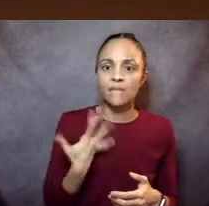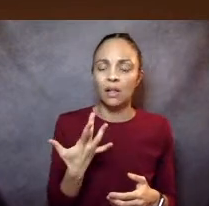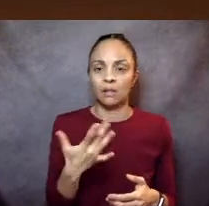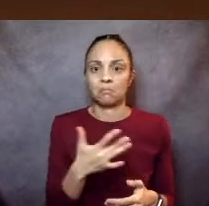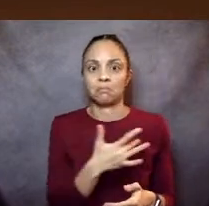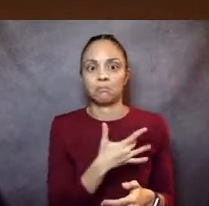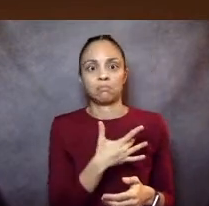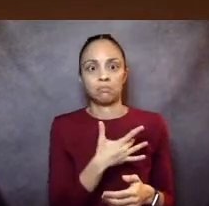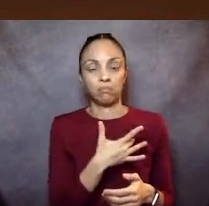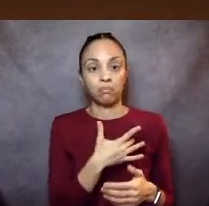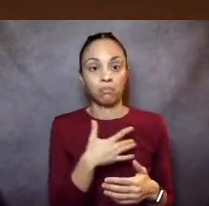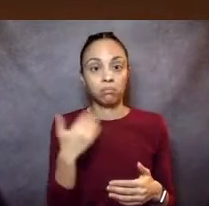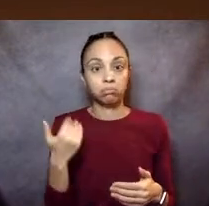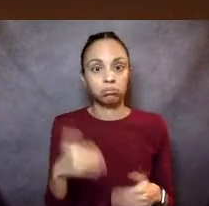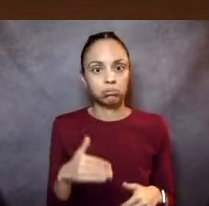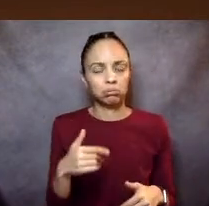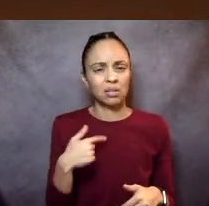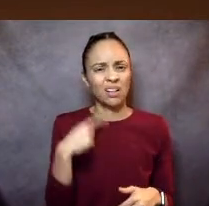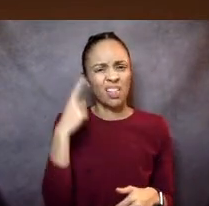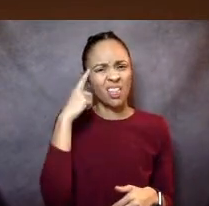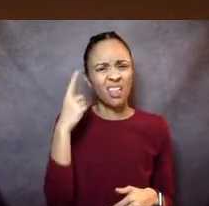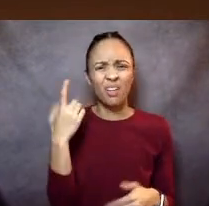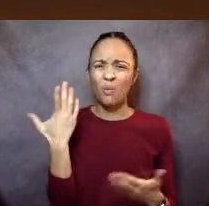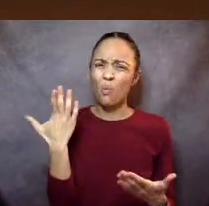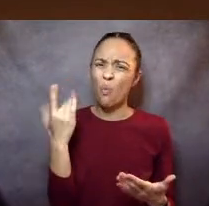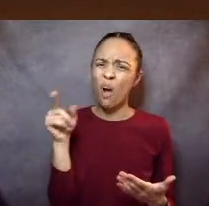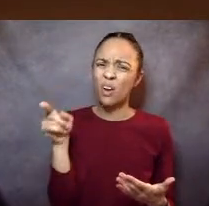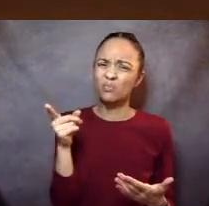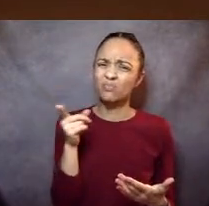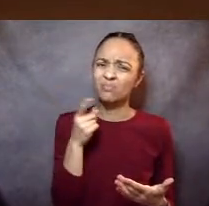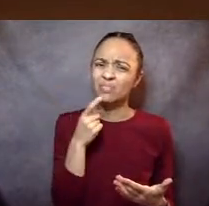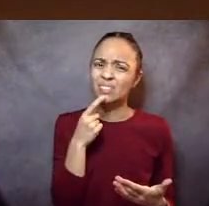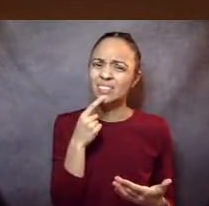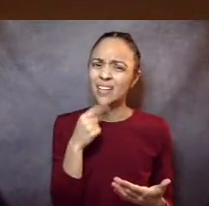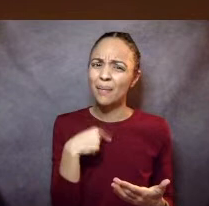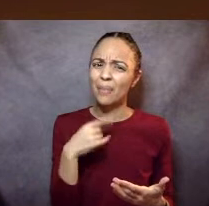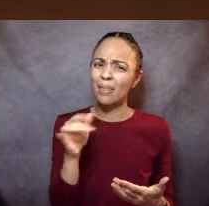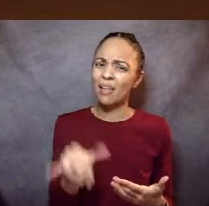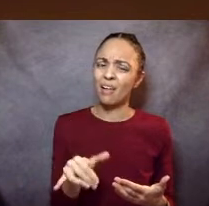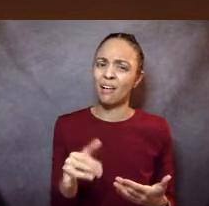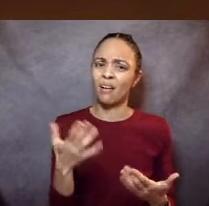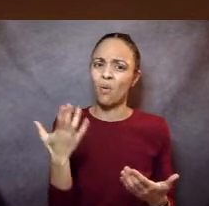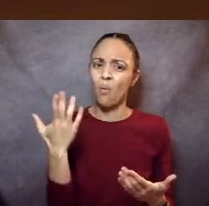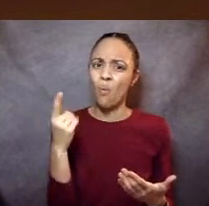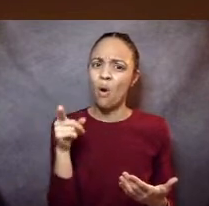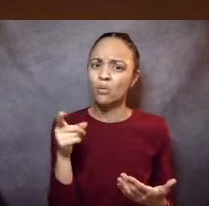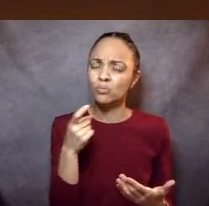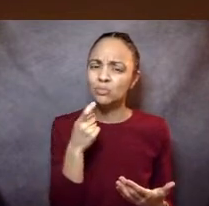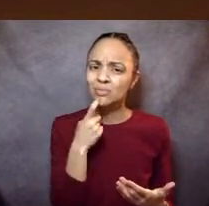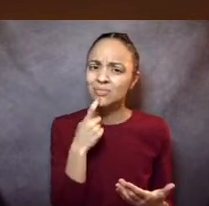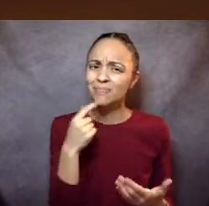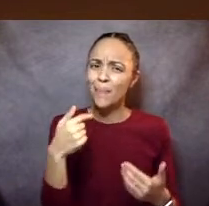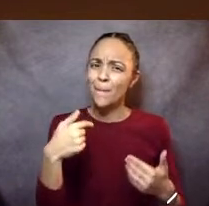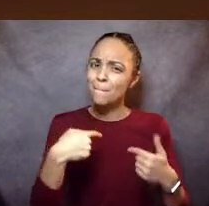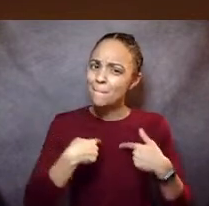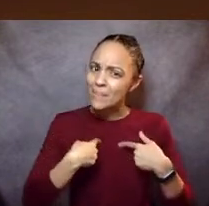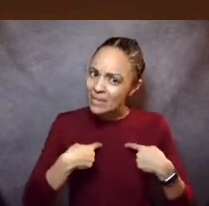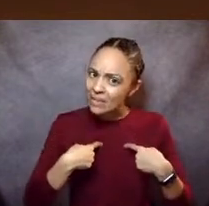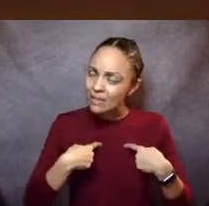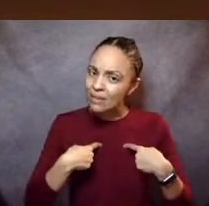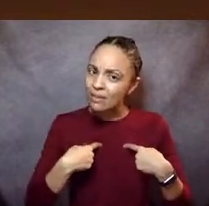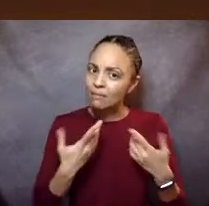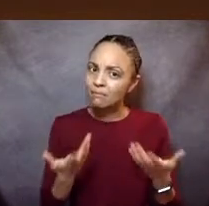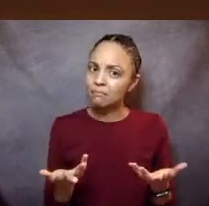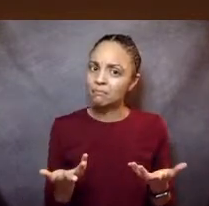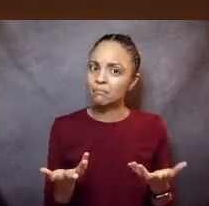was like, why are you saying this to me? Why are you saying this to me?